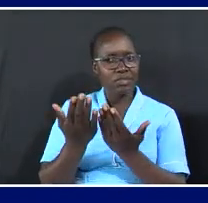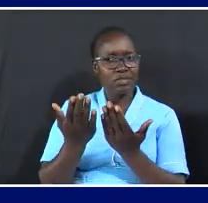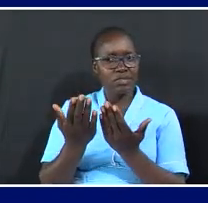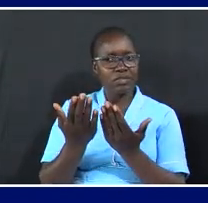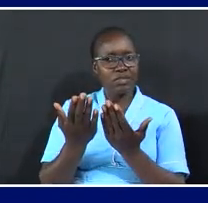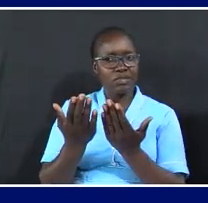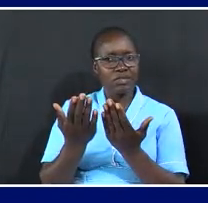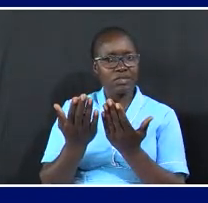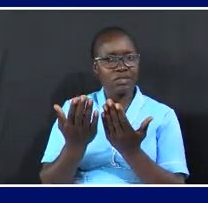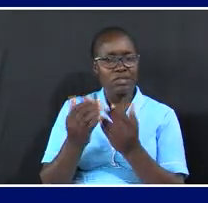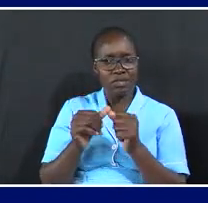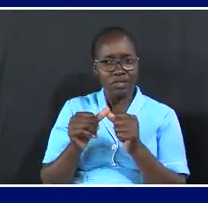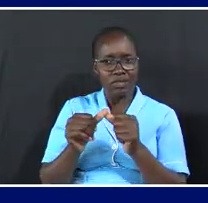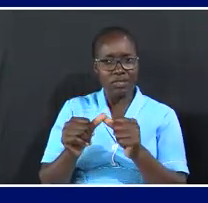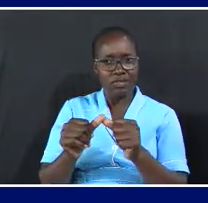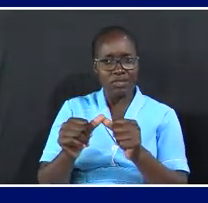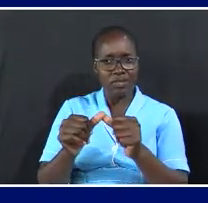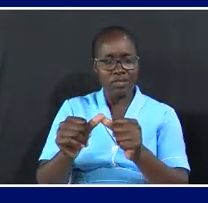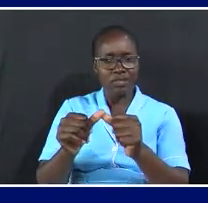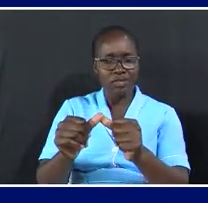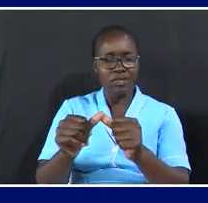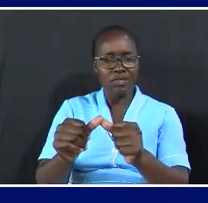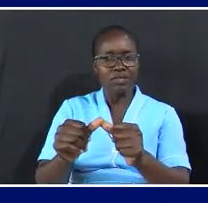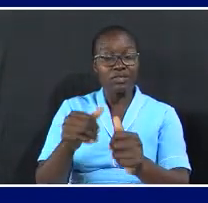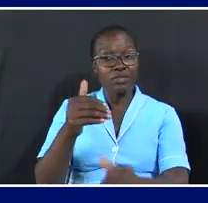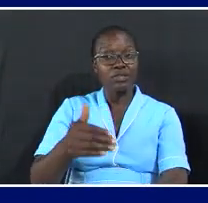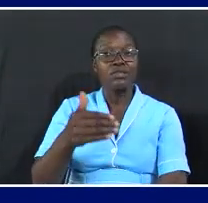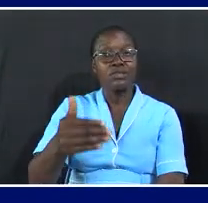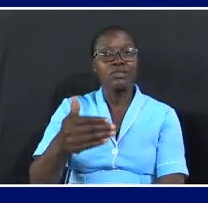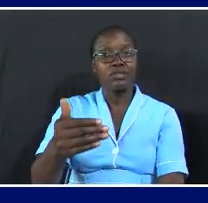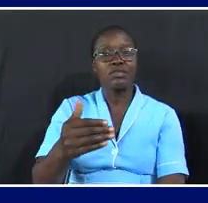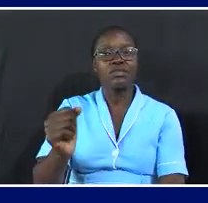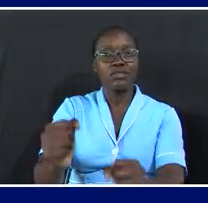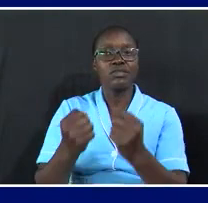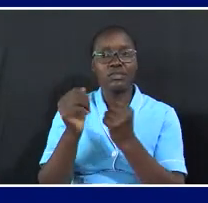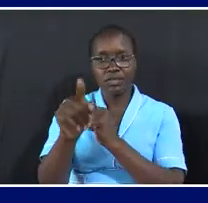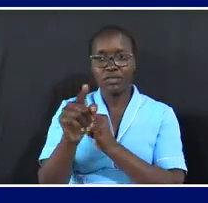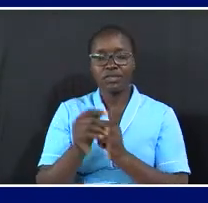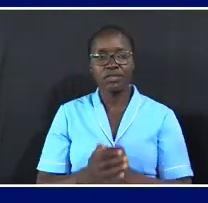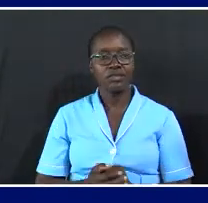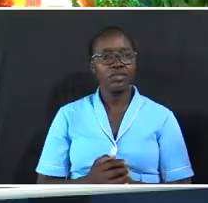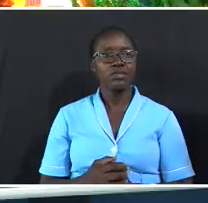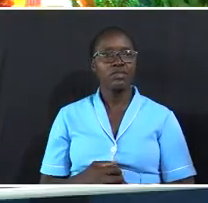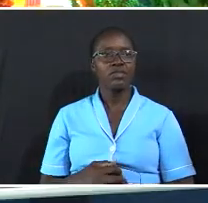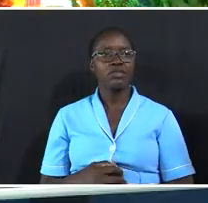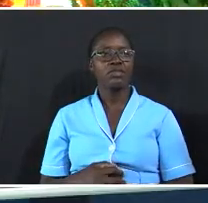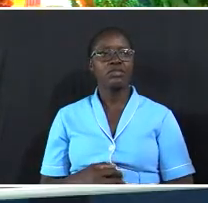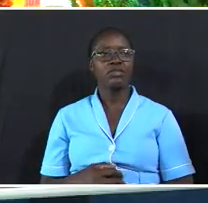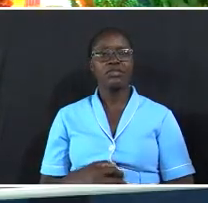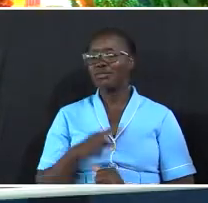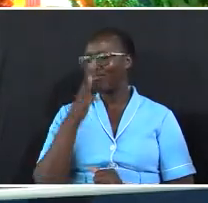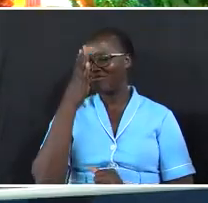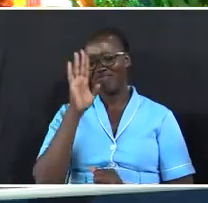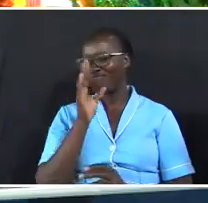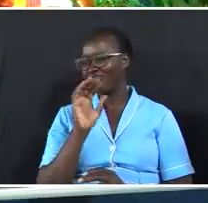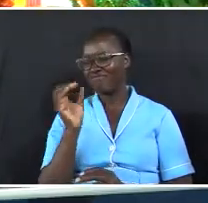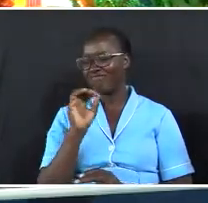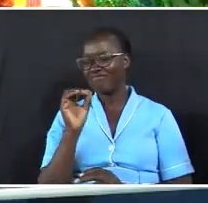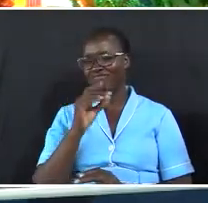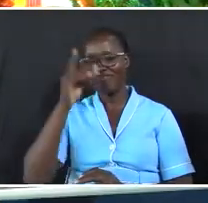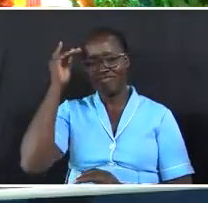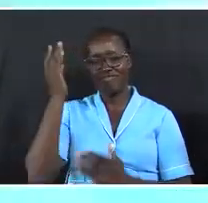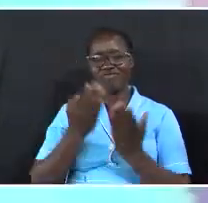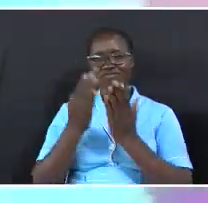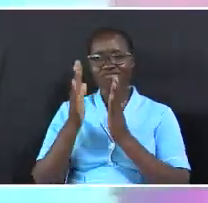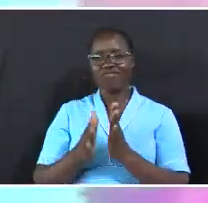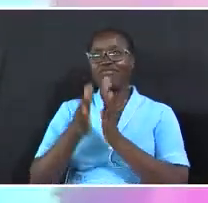serve, continually rescue you. There was no doubt that Daniel was a